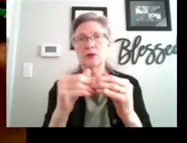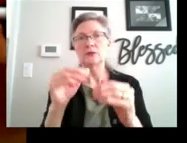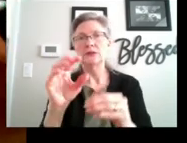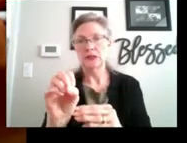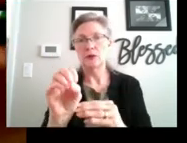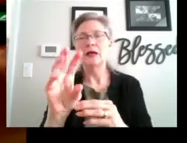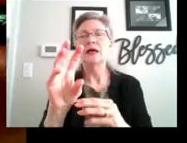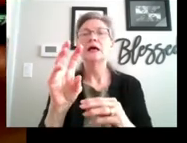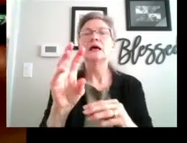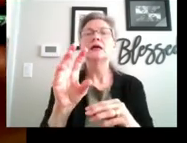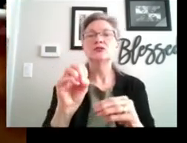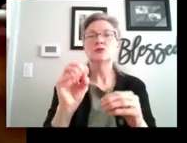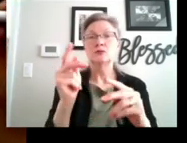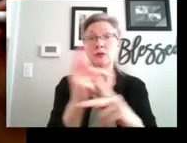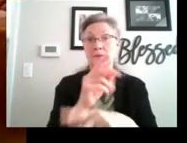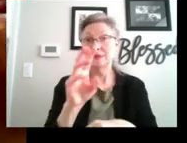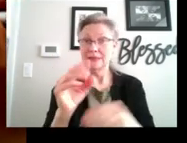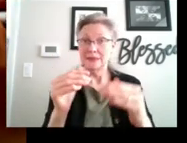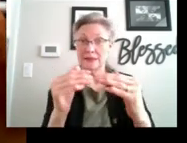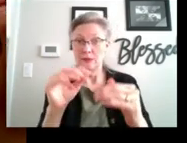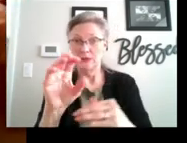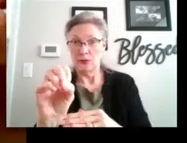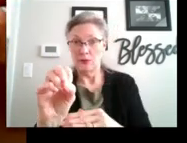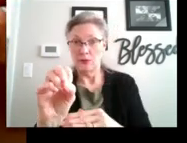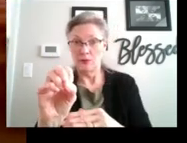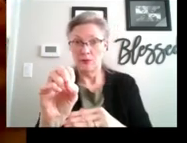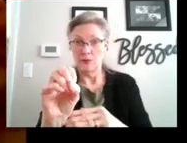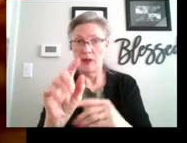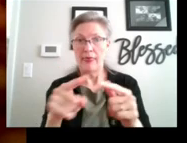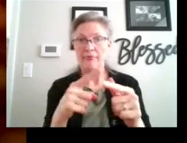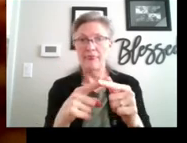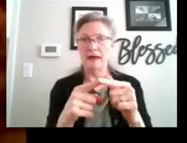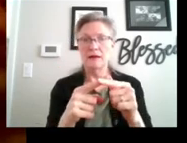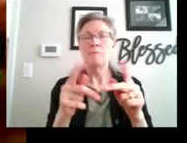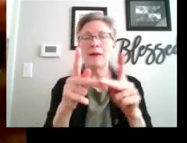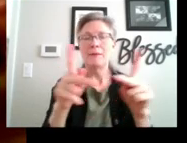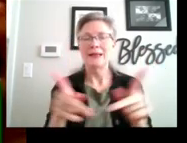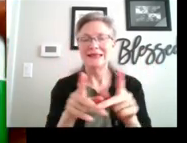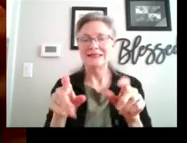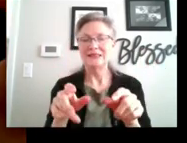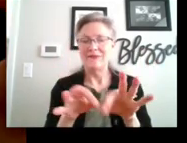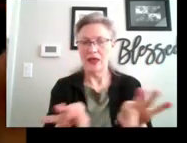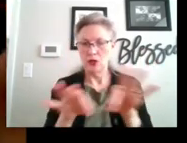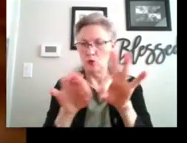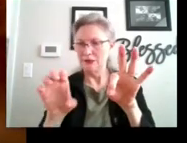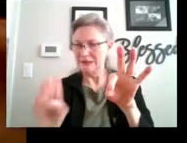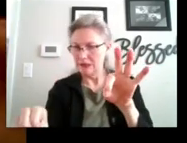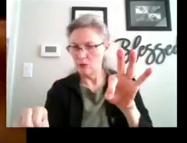times 6 is also 0. Moving on, I'm going to account for my place value.